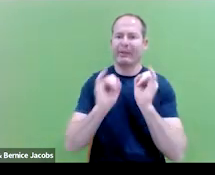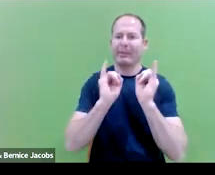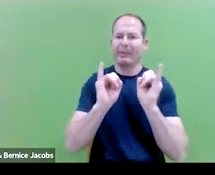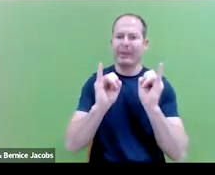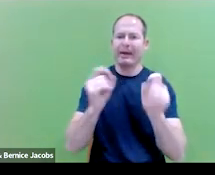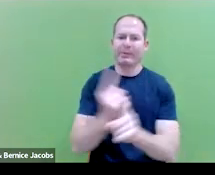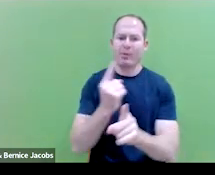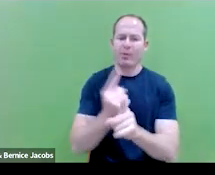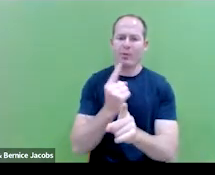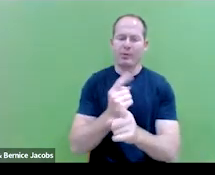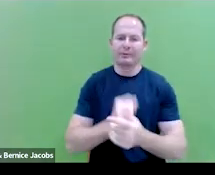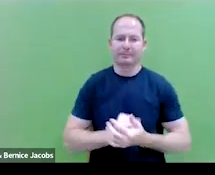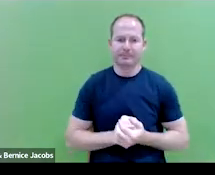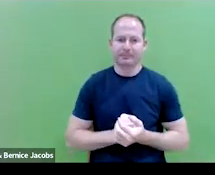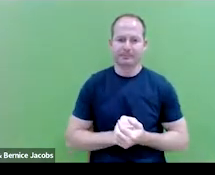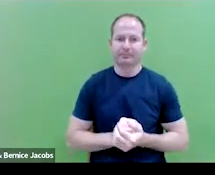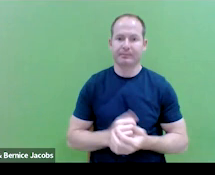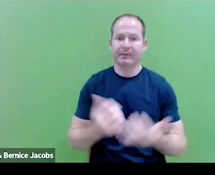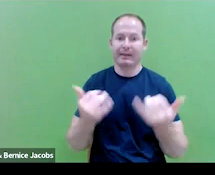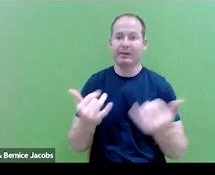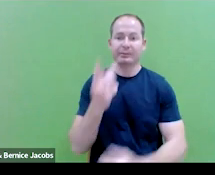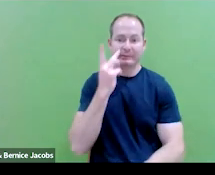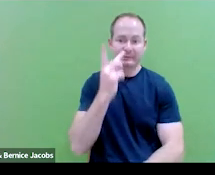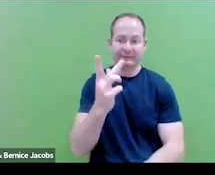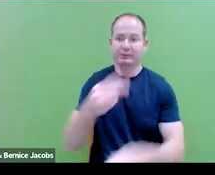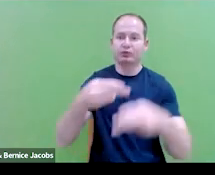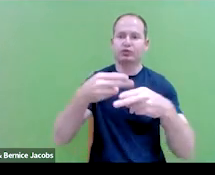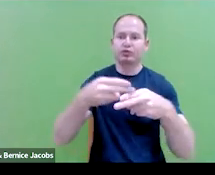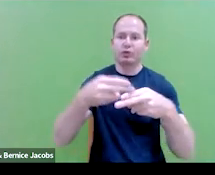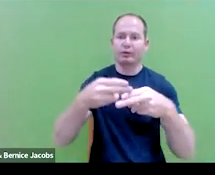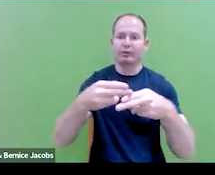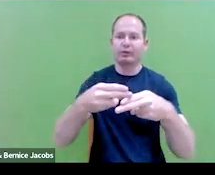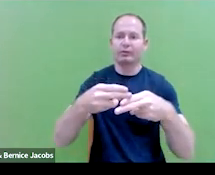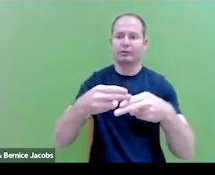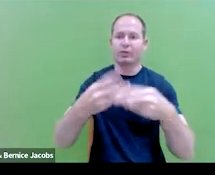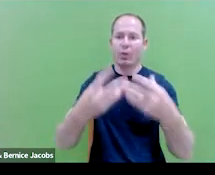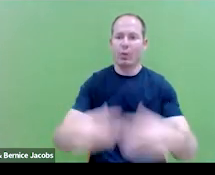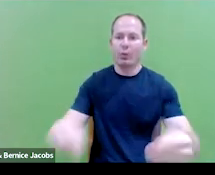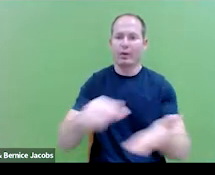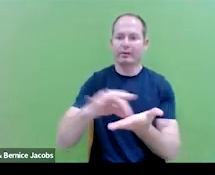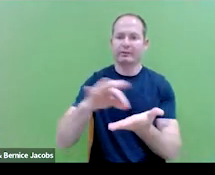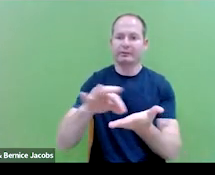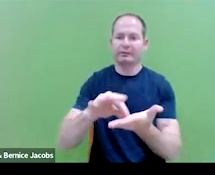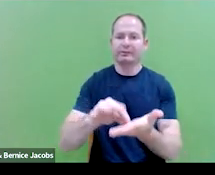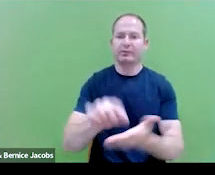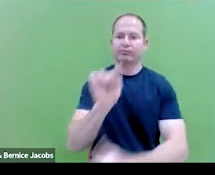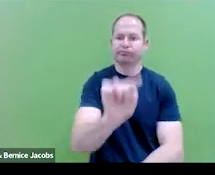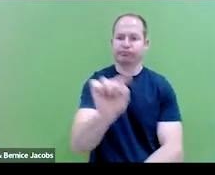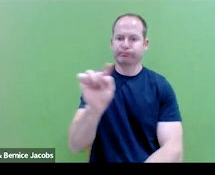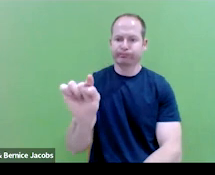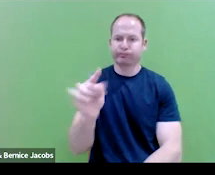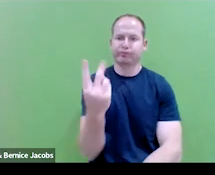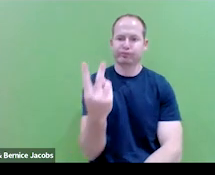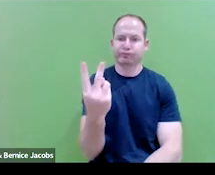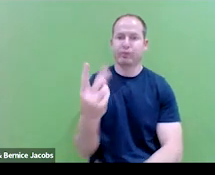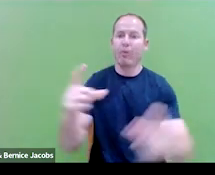flush control that's on the screen has got 2 push buttons. But what's nice about these buttons is that they're really big. So they're big and